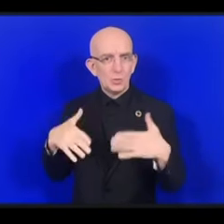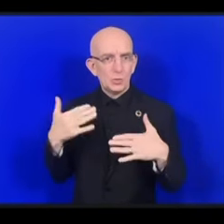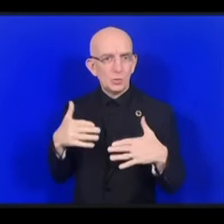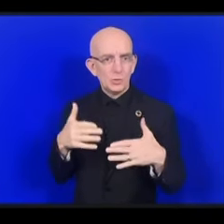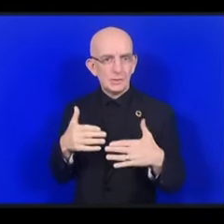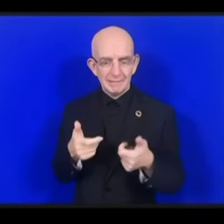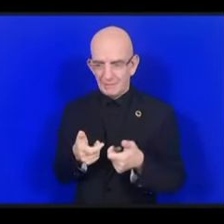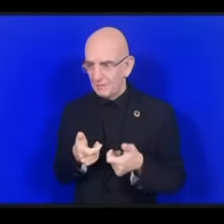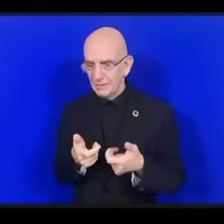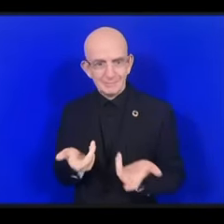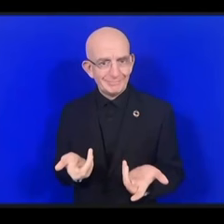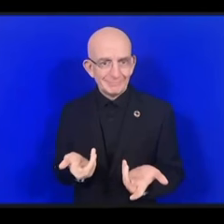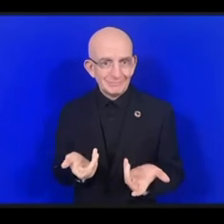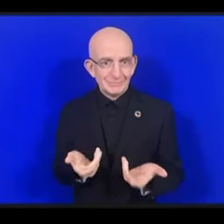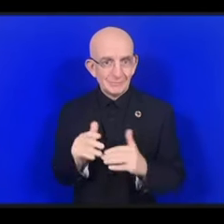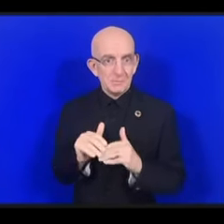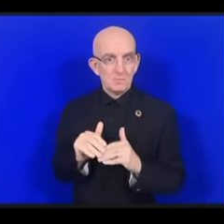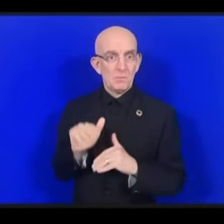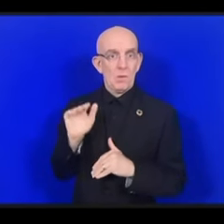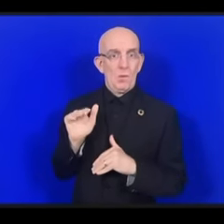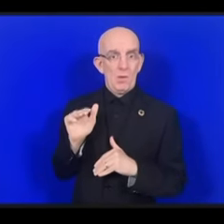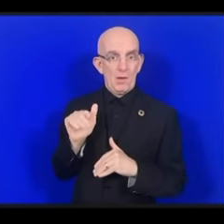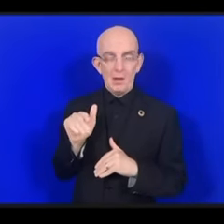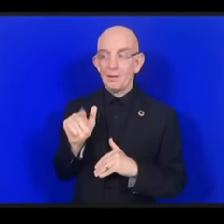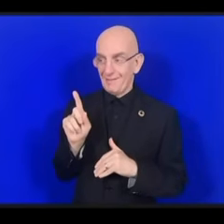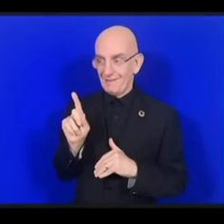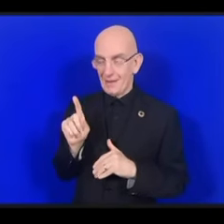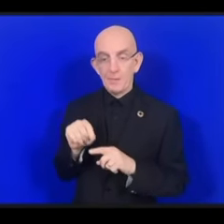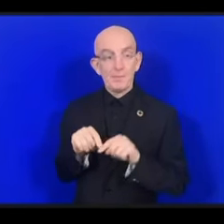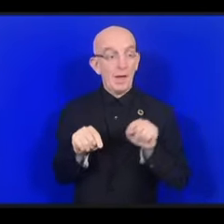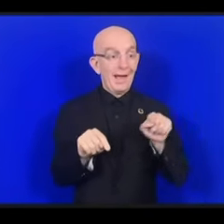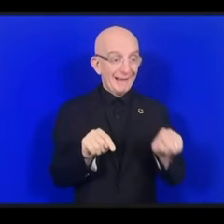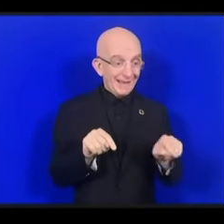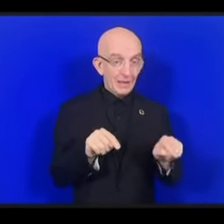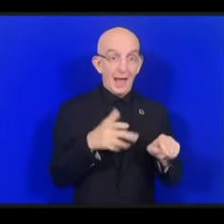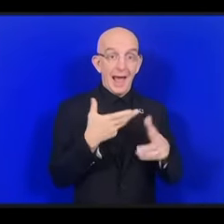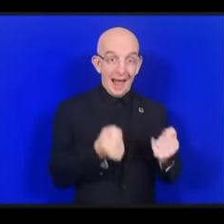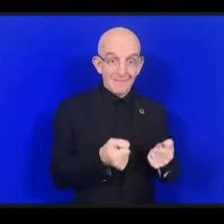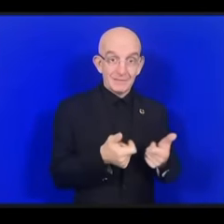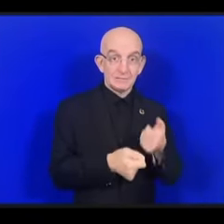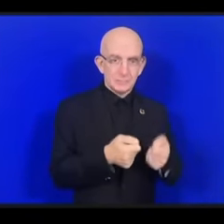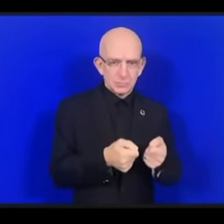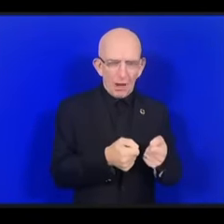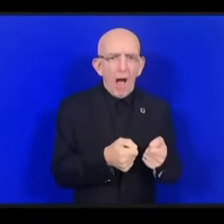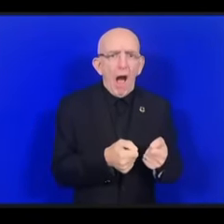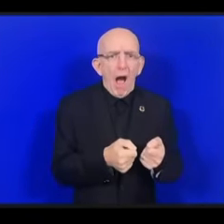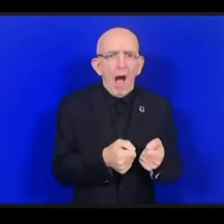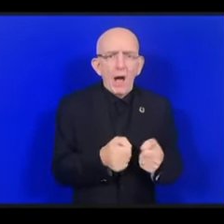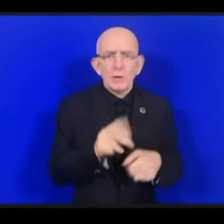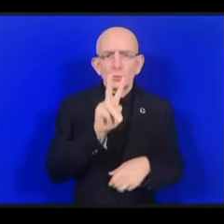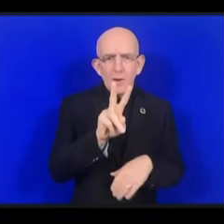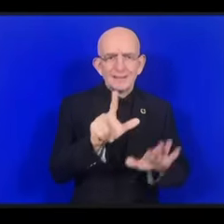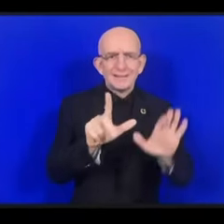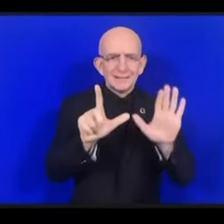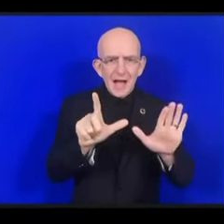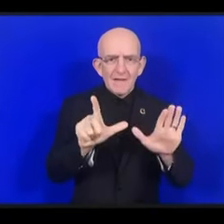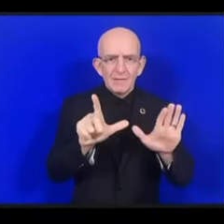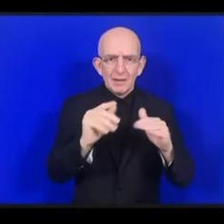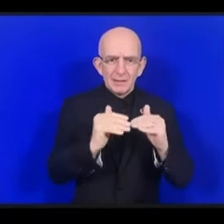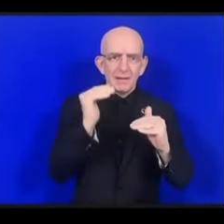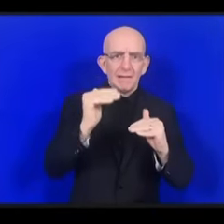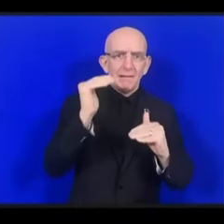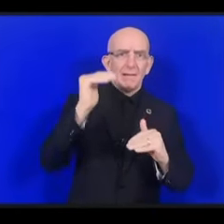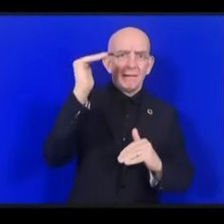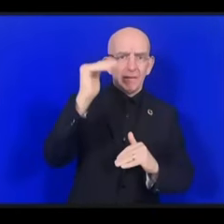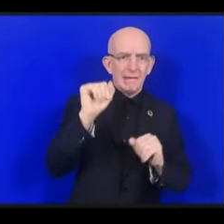the digital divide, misinformation, disinformation, and egregious falsehoods